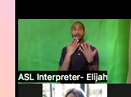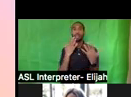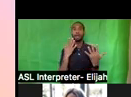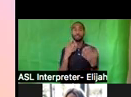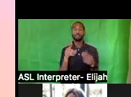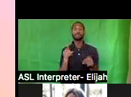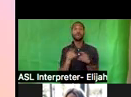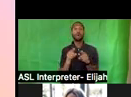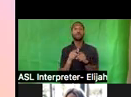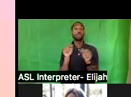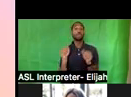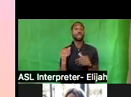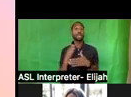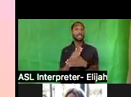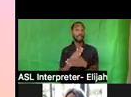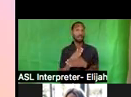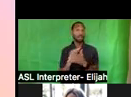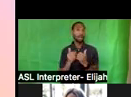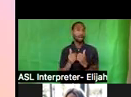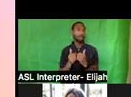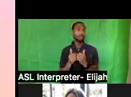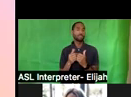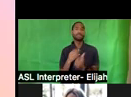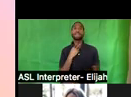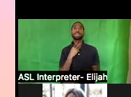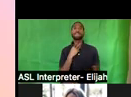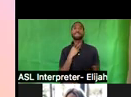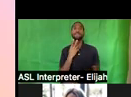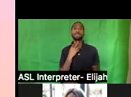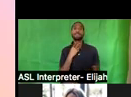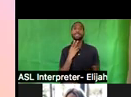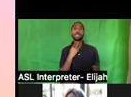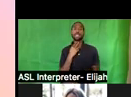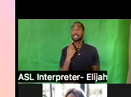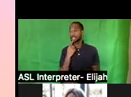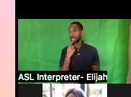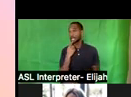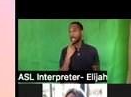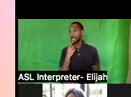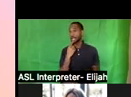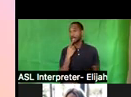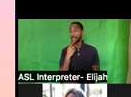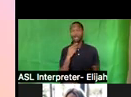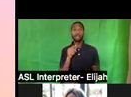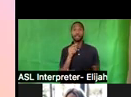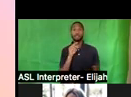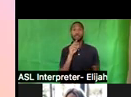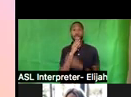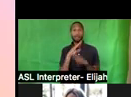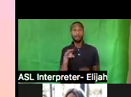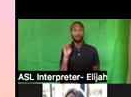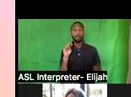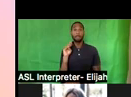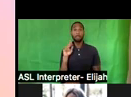Also, you can share by verbally, sharing, taking yourself off mute, raising your